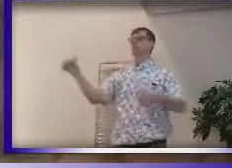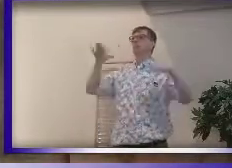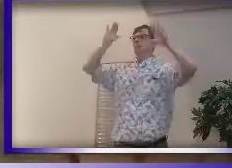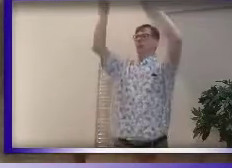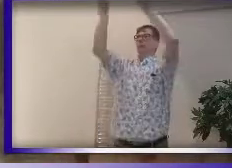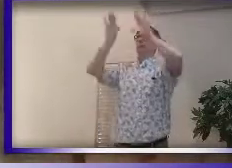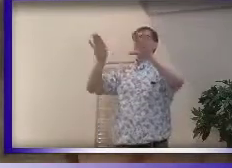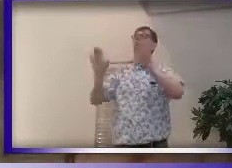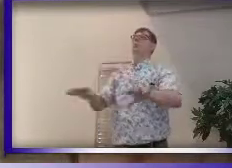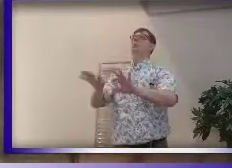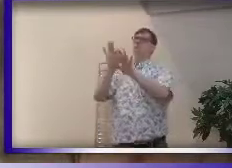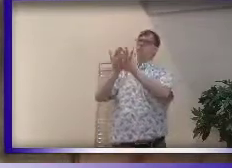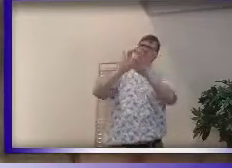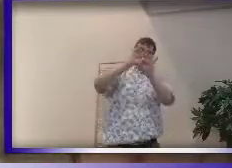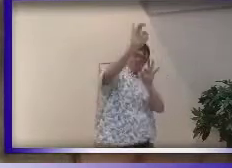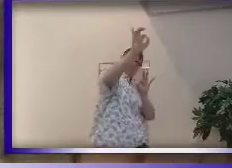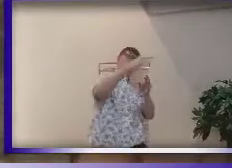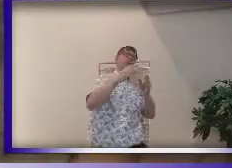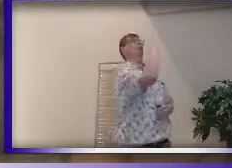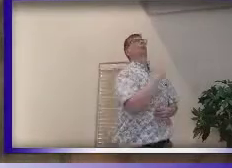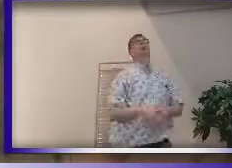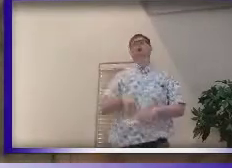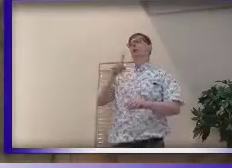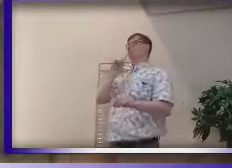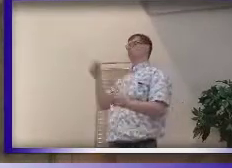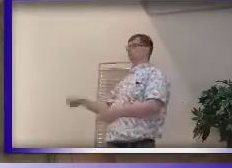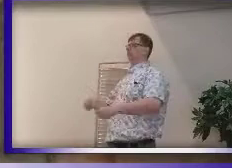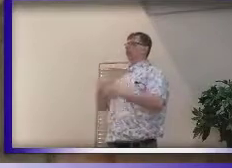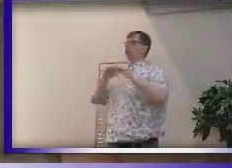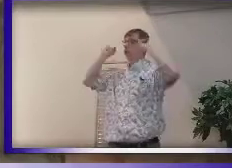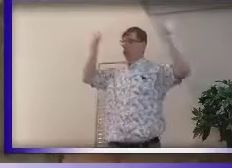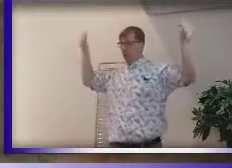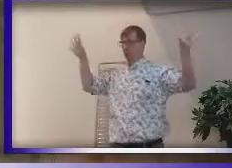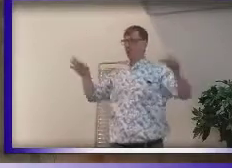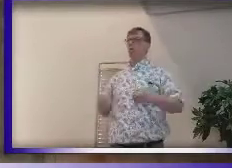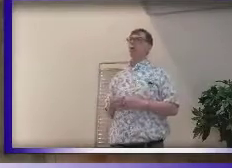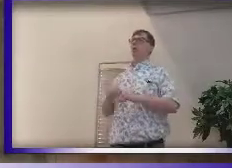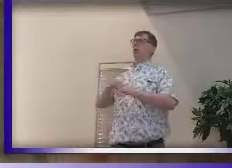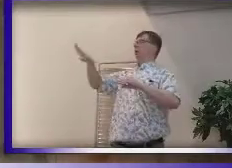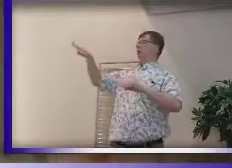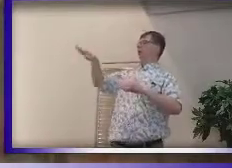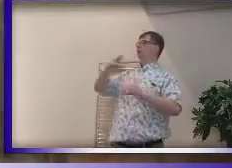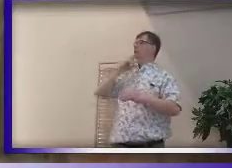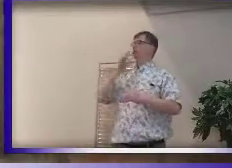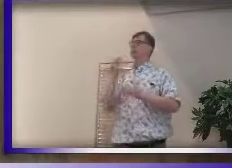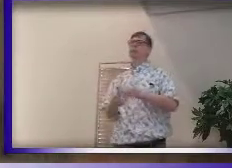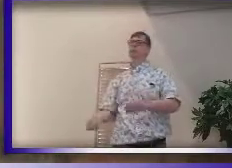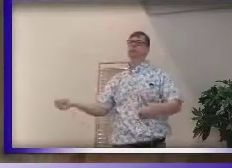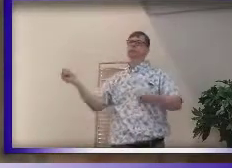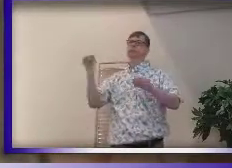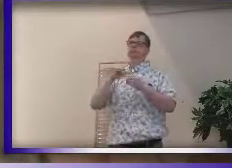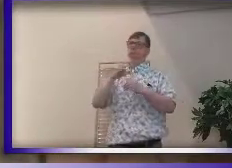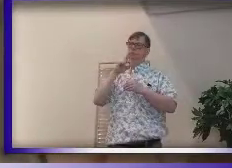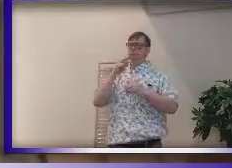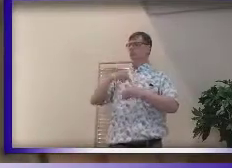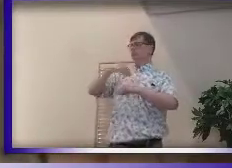God. You want to see her show off? Tell her, I just think it's as good as it can get, and off we'll